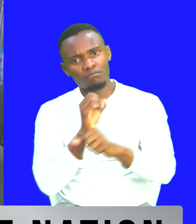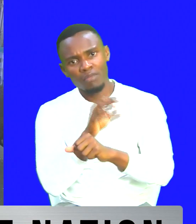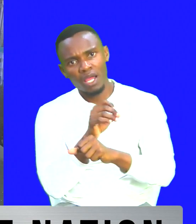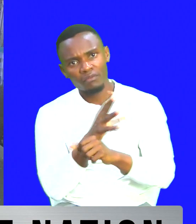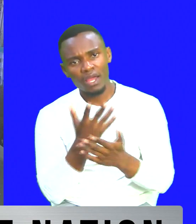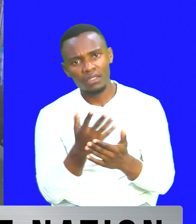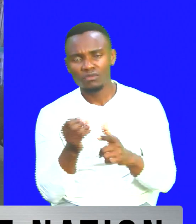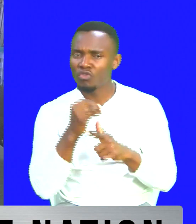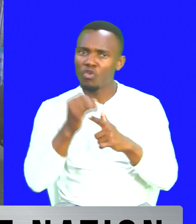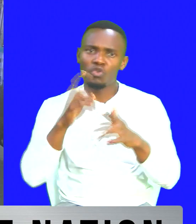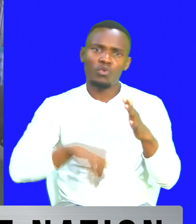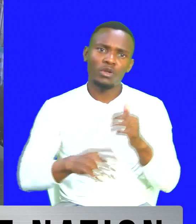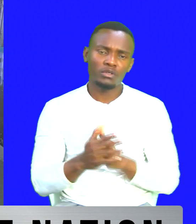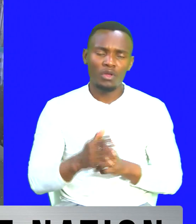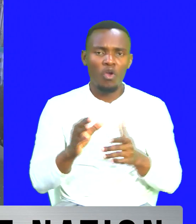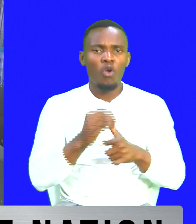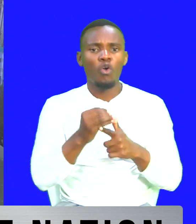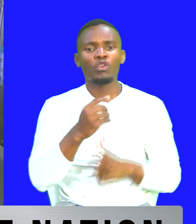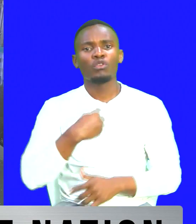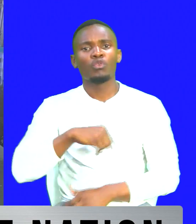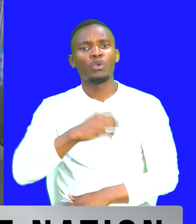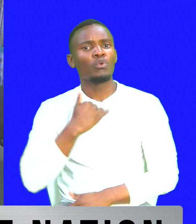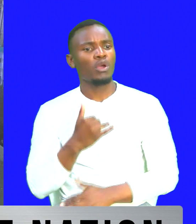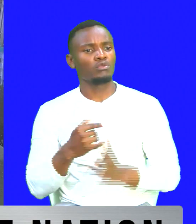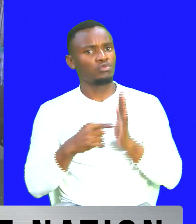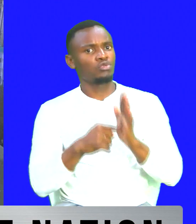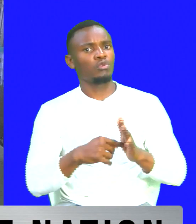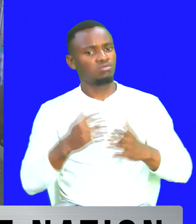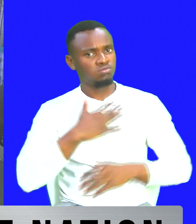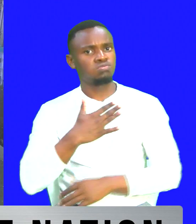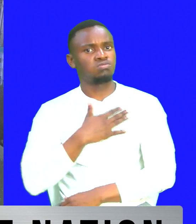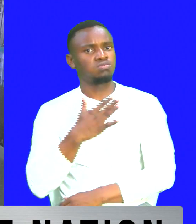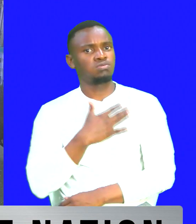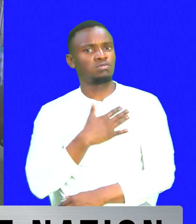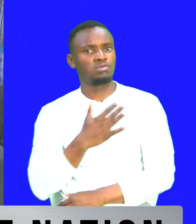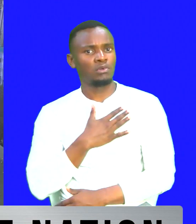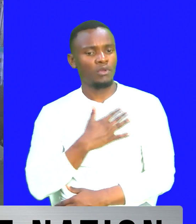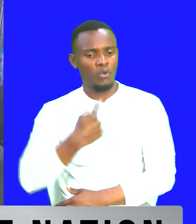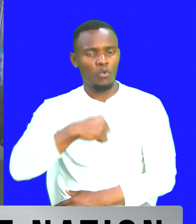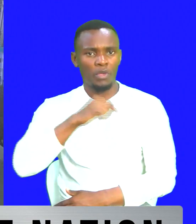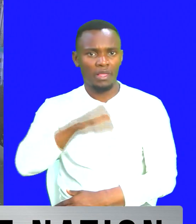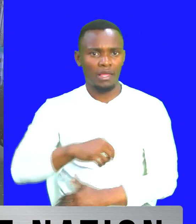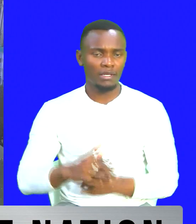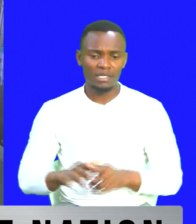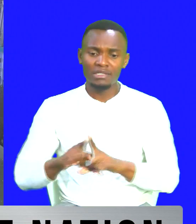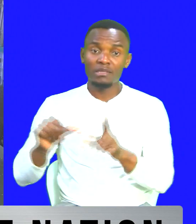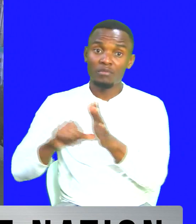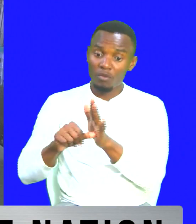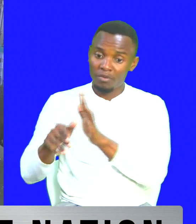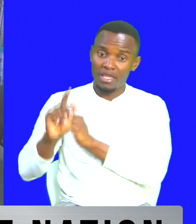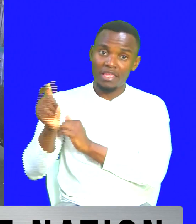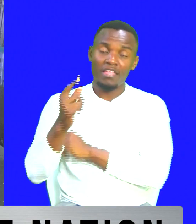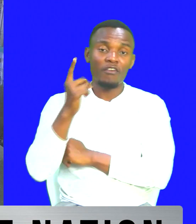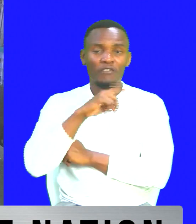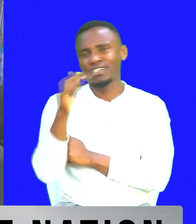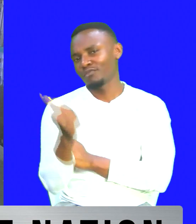unajua, to show that we can. And in fact, we have not finished whatever is disturbing us in Kenya.